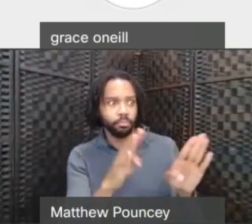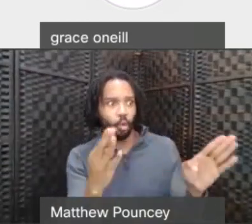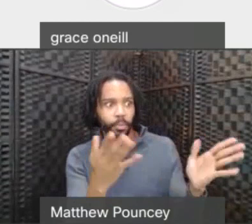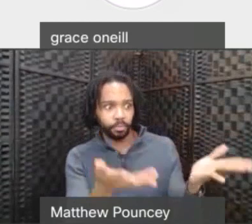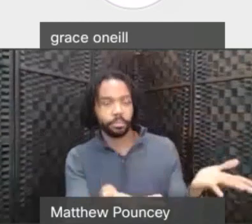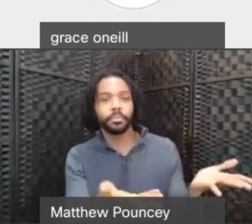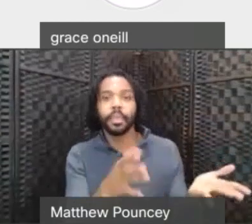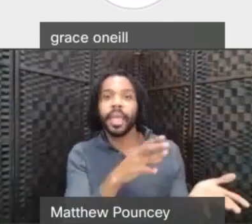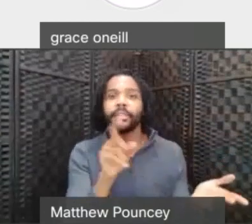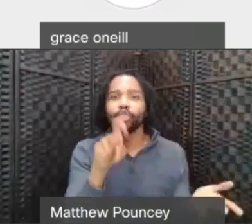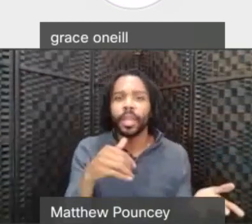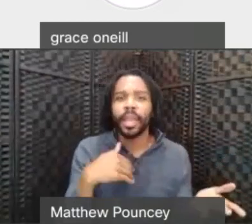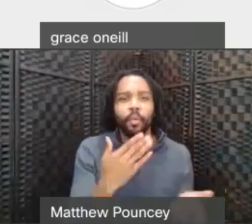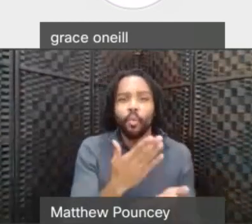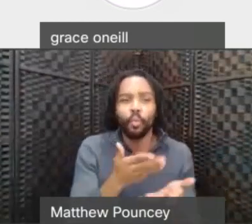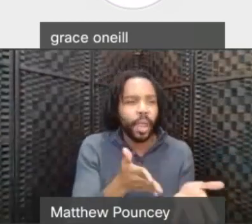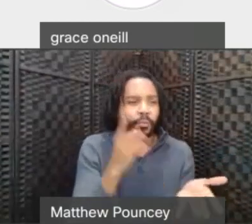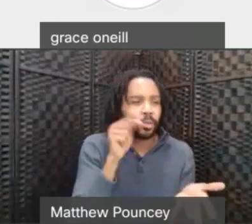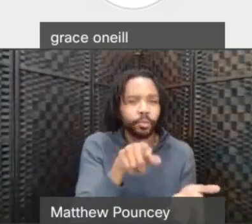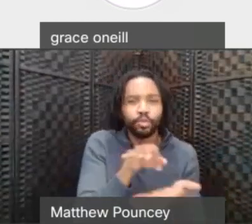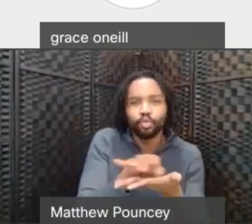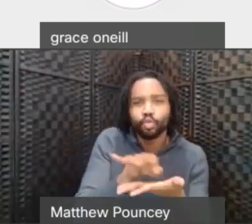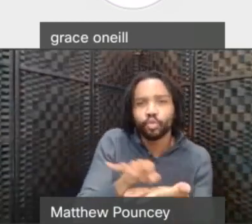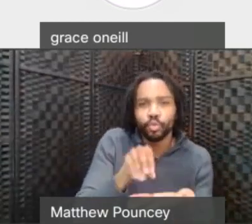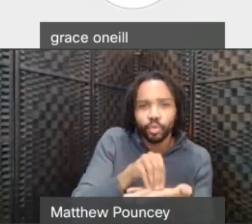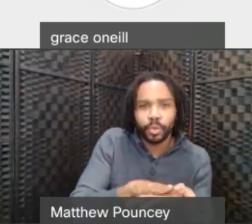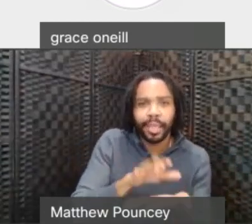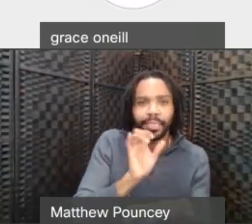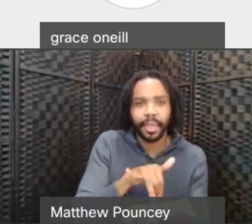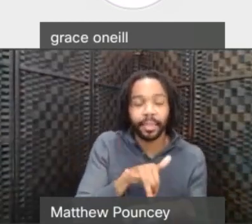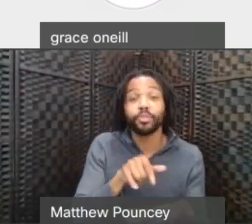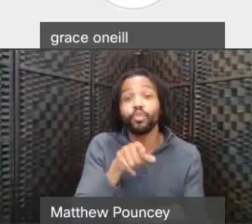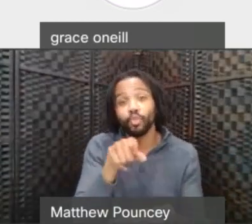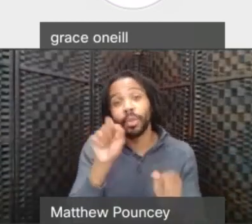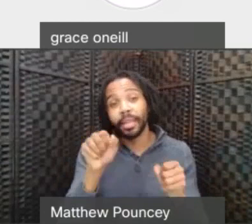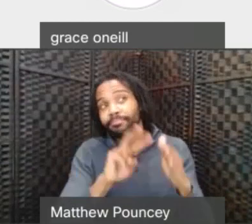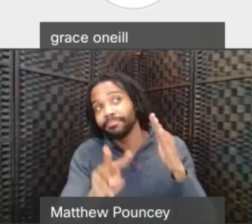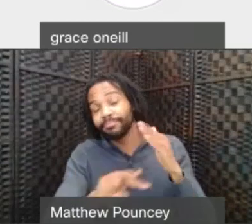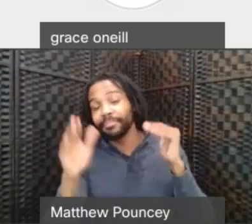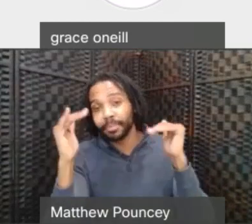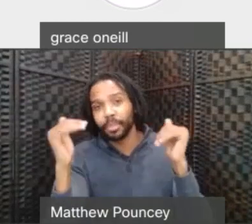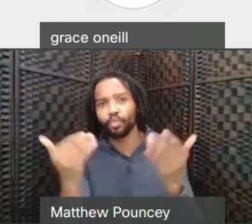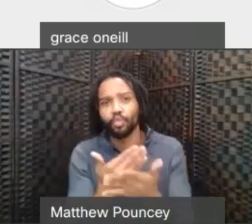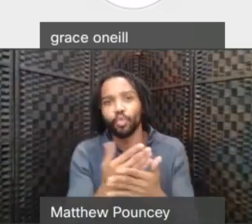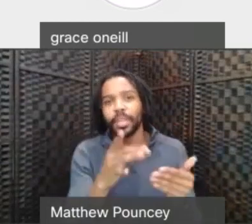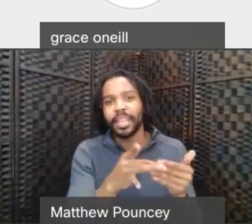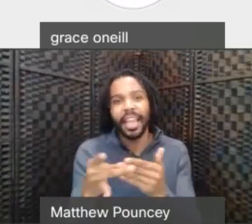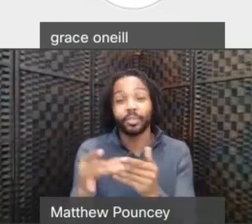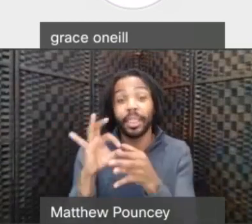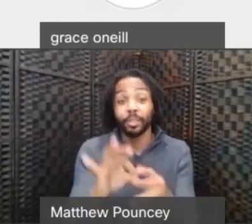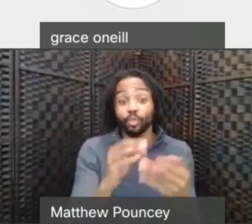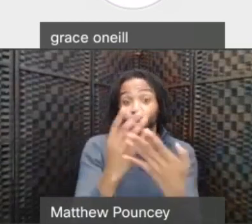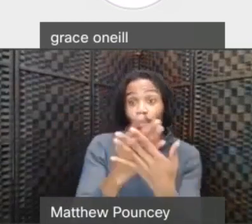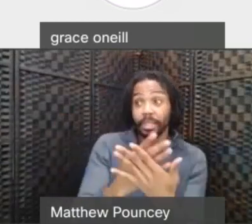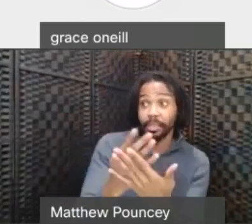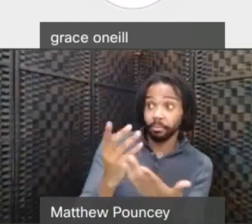should be some mechanism to track that. So you can anticipate new guidance coming out regarding screening sometime next week that